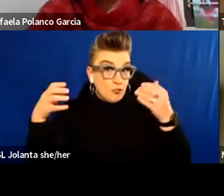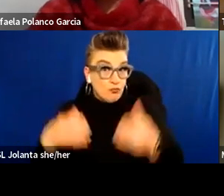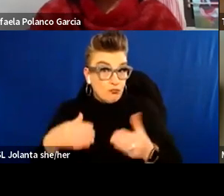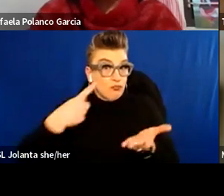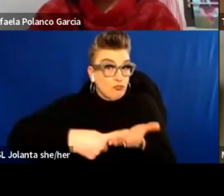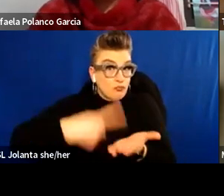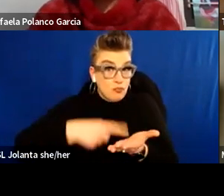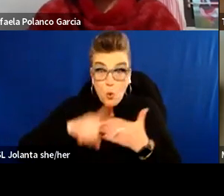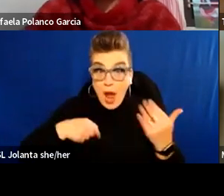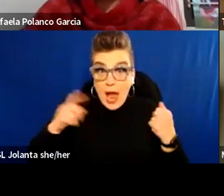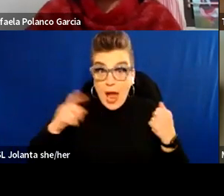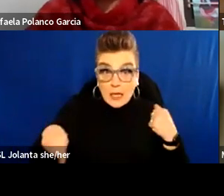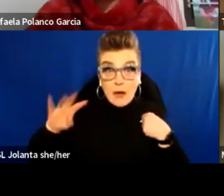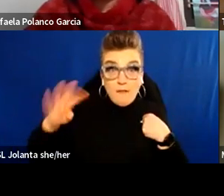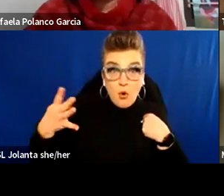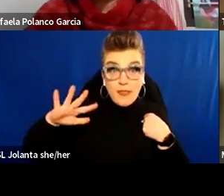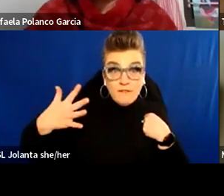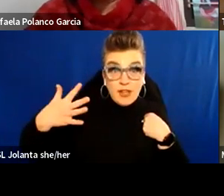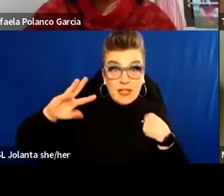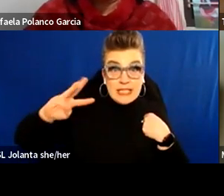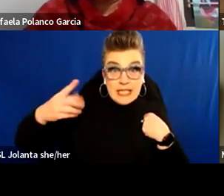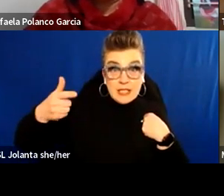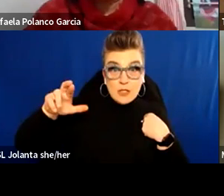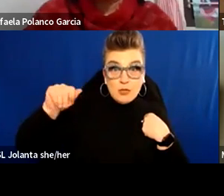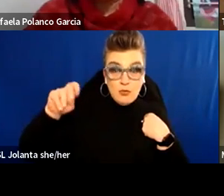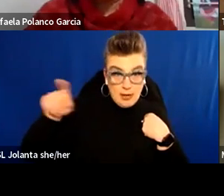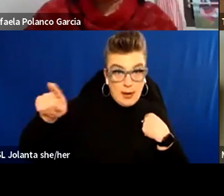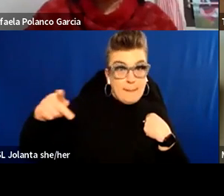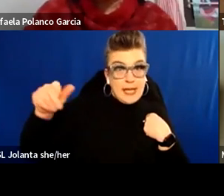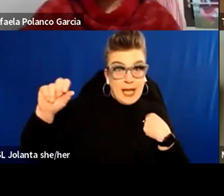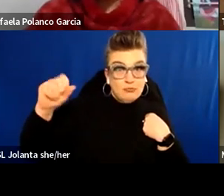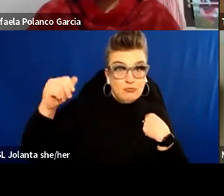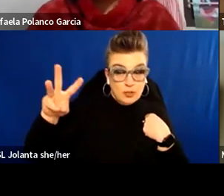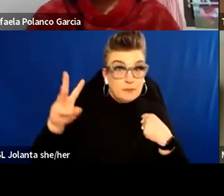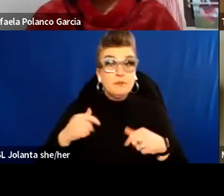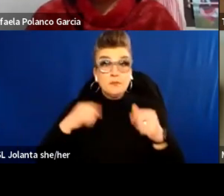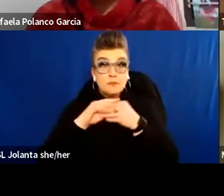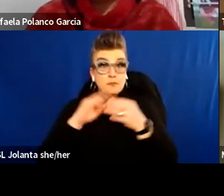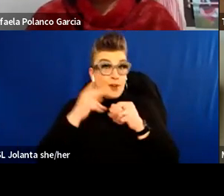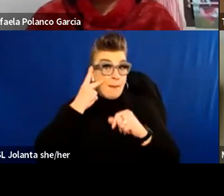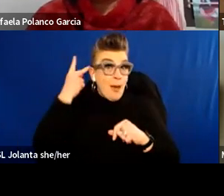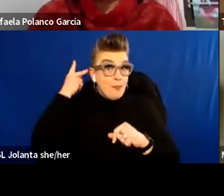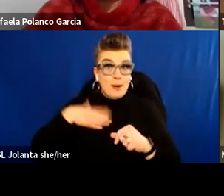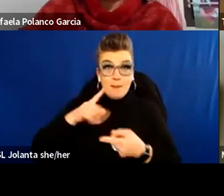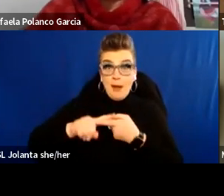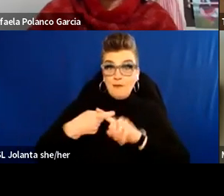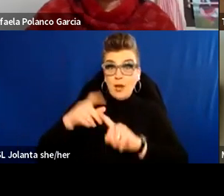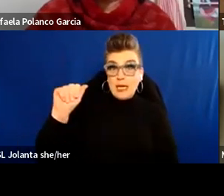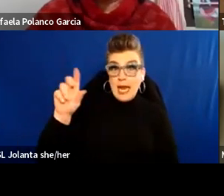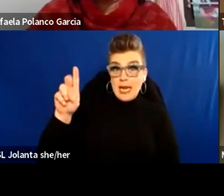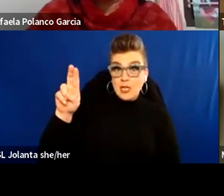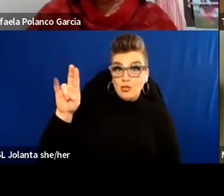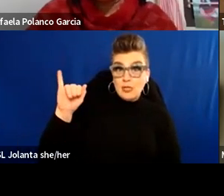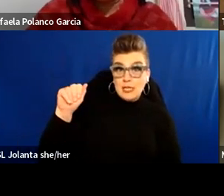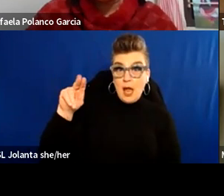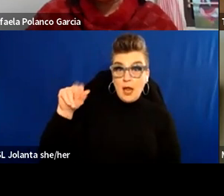and a sixth grade and remember yet i had is when i was playing with my friend adriana in first grade we